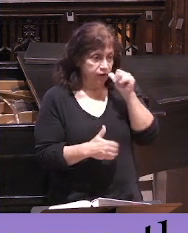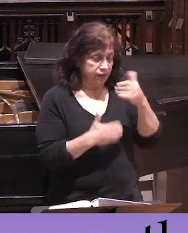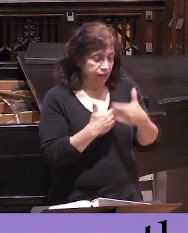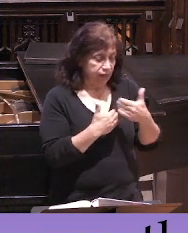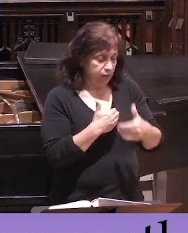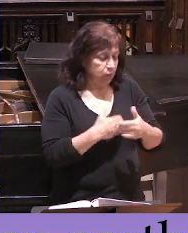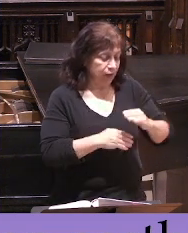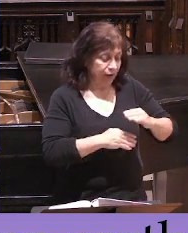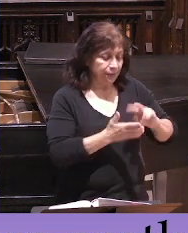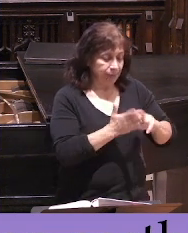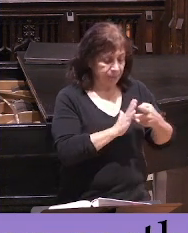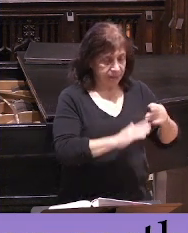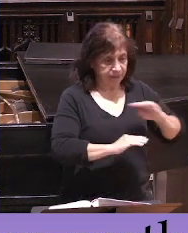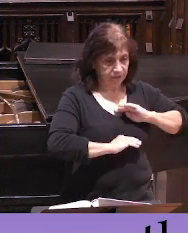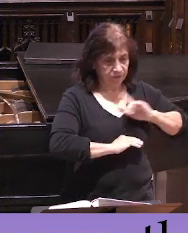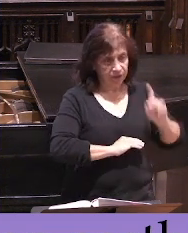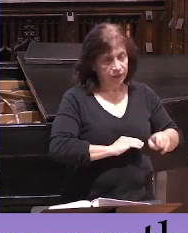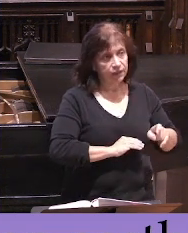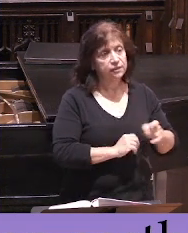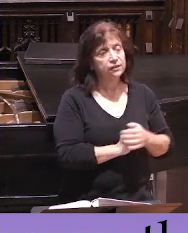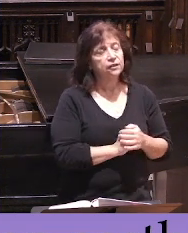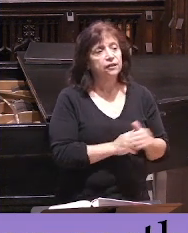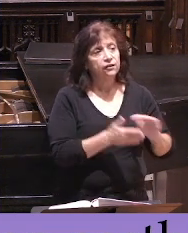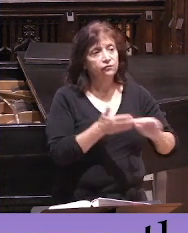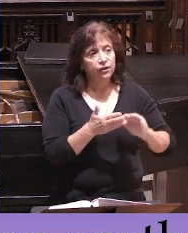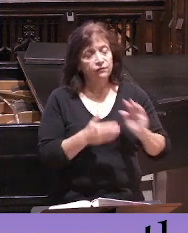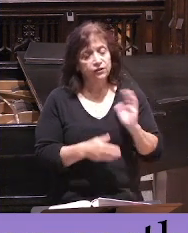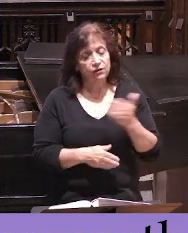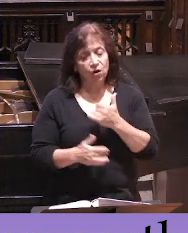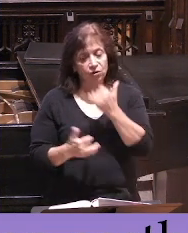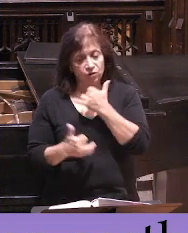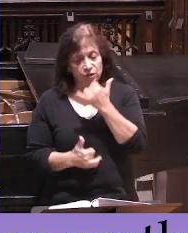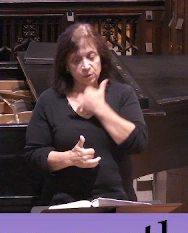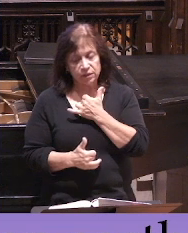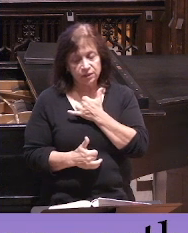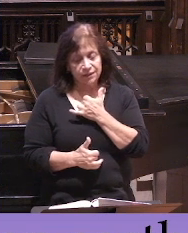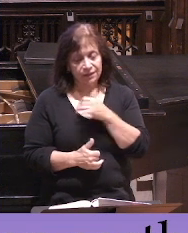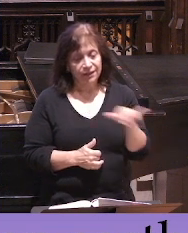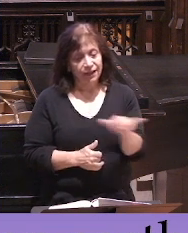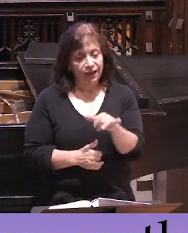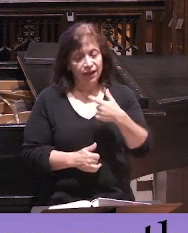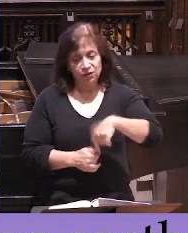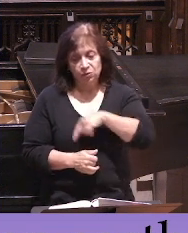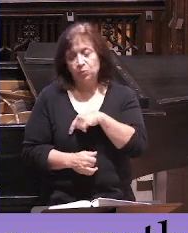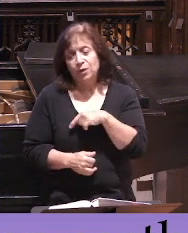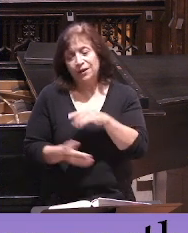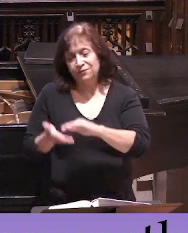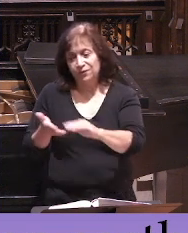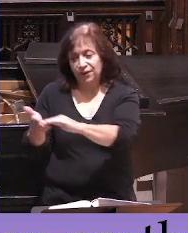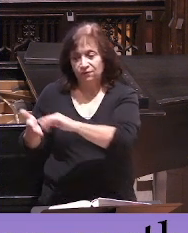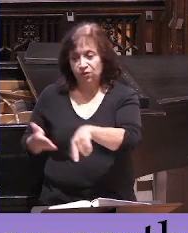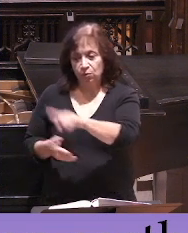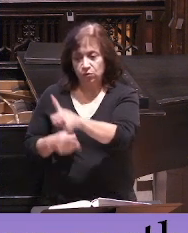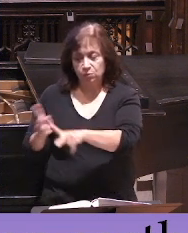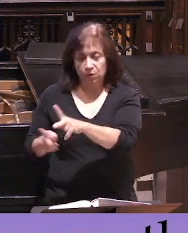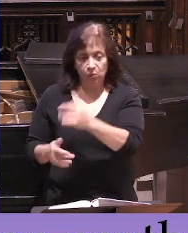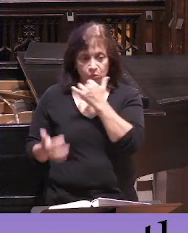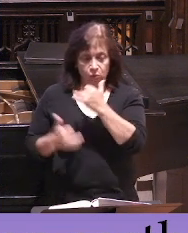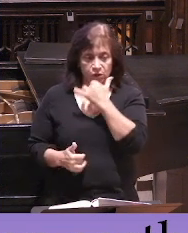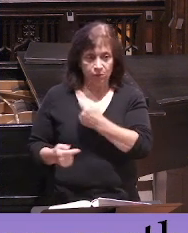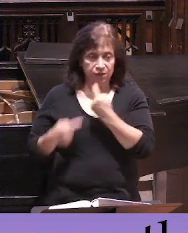day our daily bread, and forgive us our trespasses, as we forgive those who